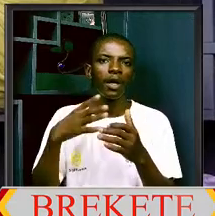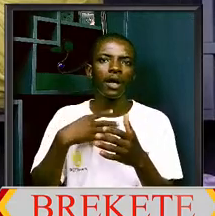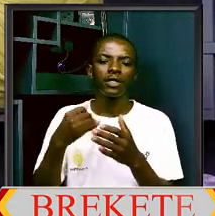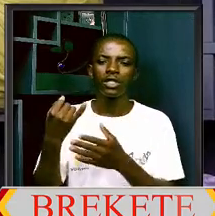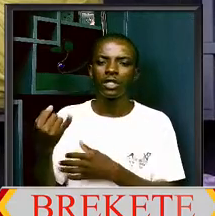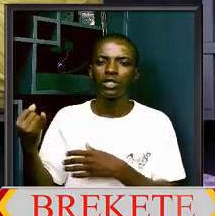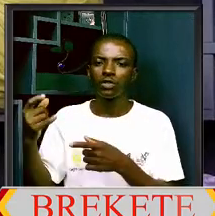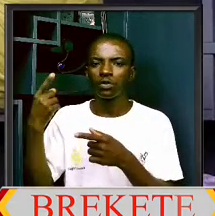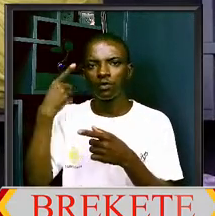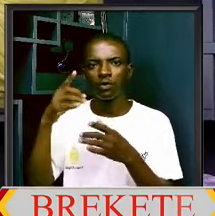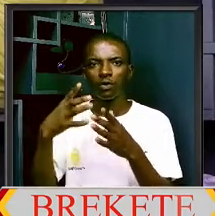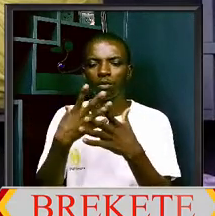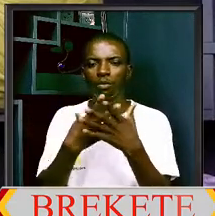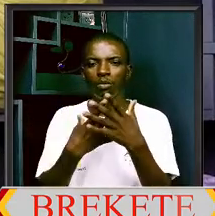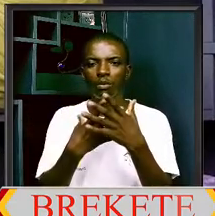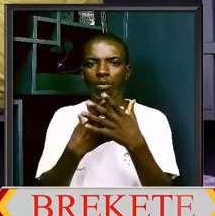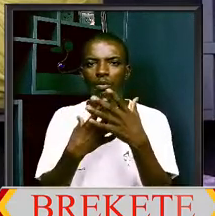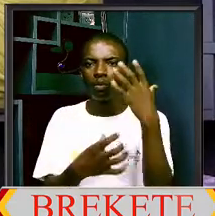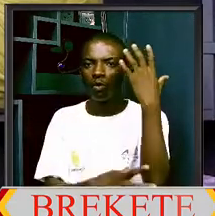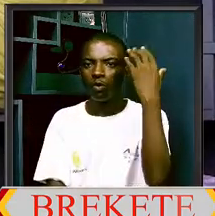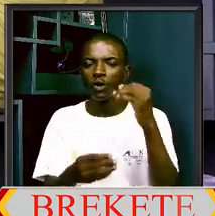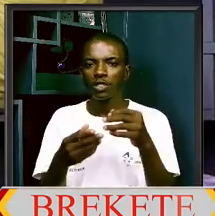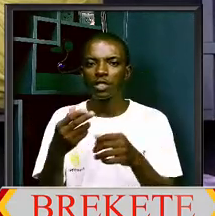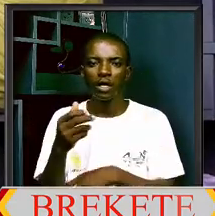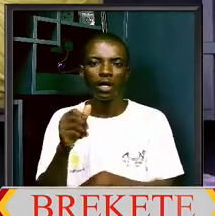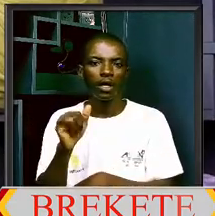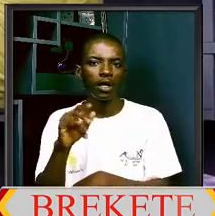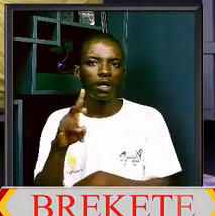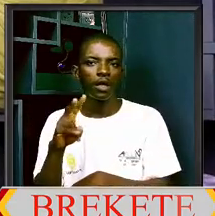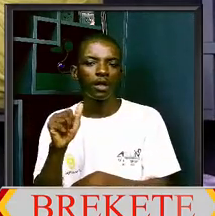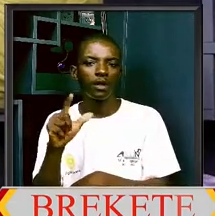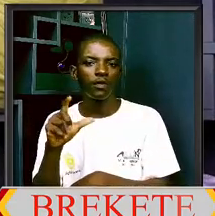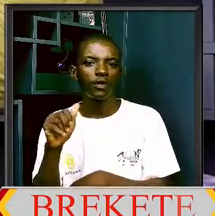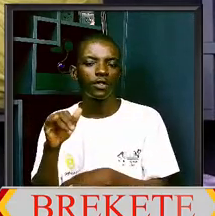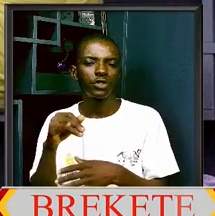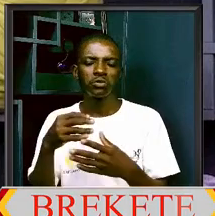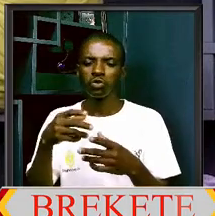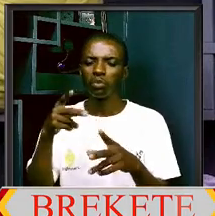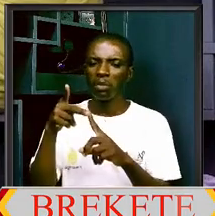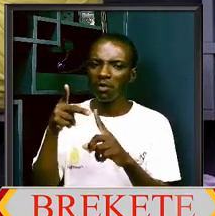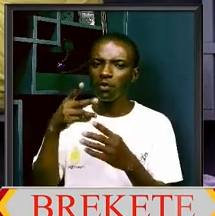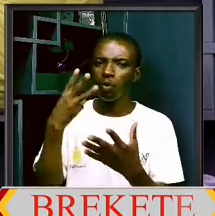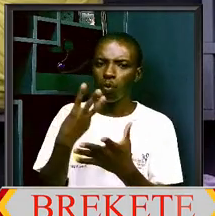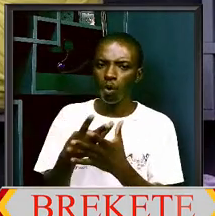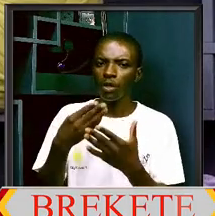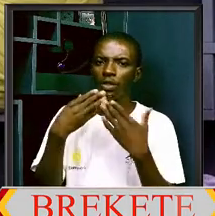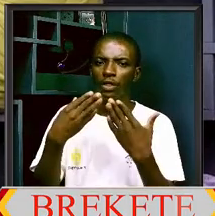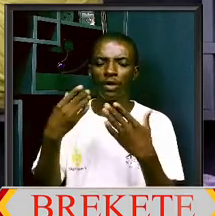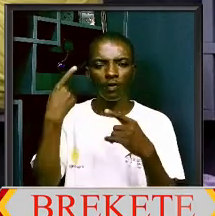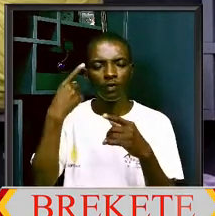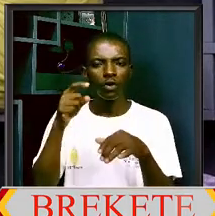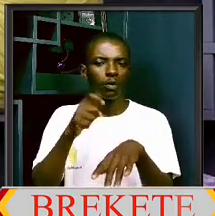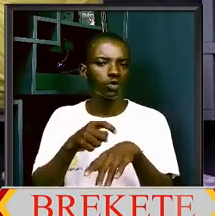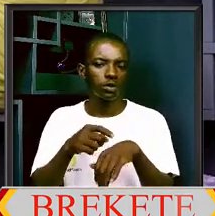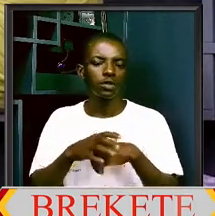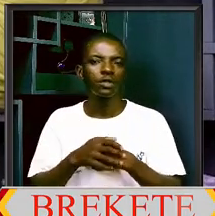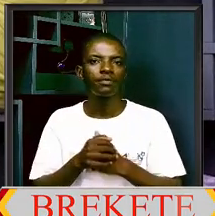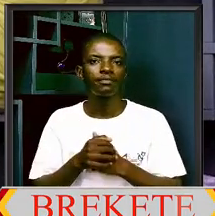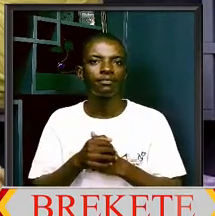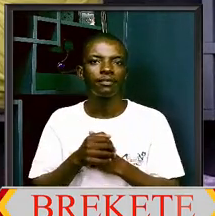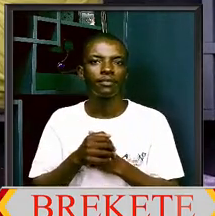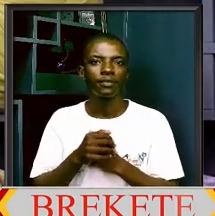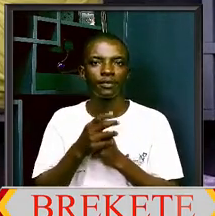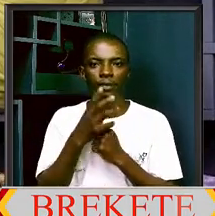an instrument for poverty alleviation and I did well perfectly well thank you for the opportunities